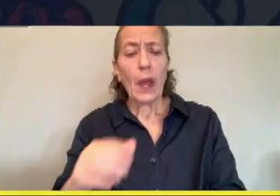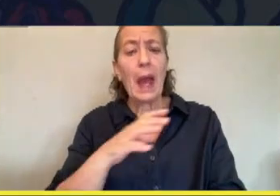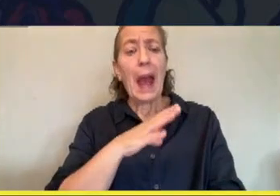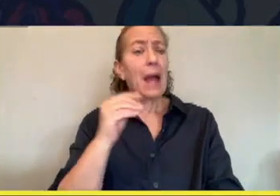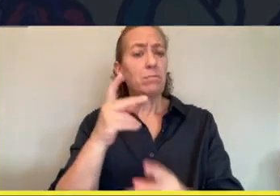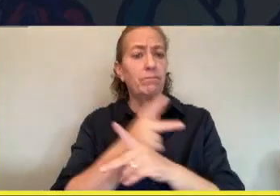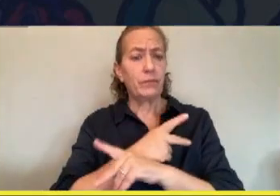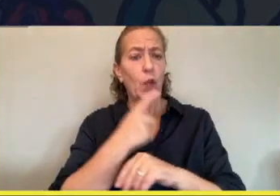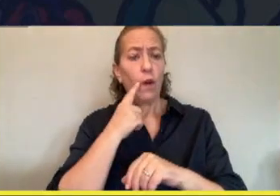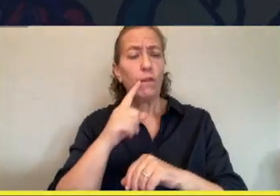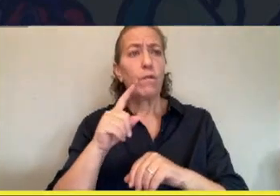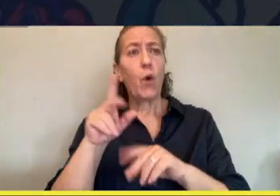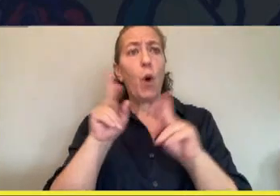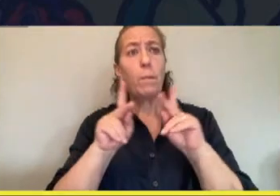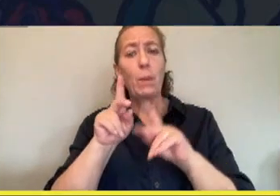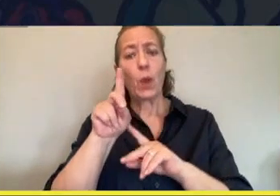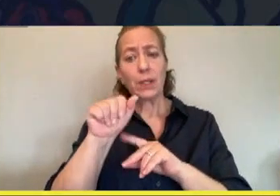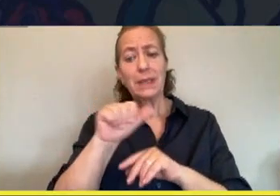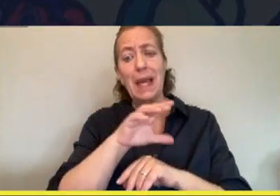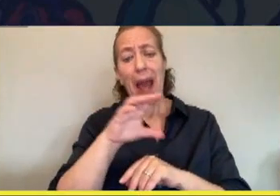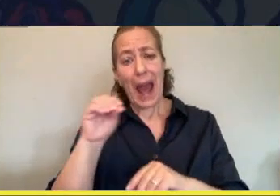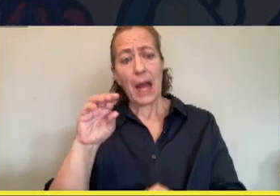minority community,